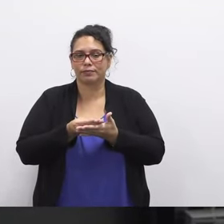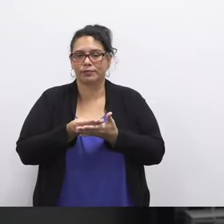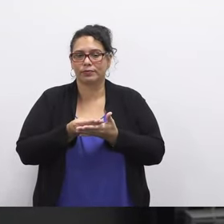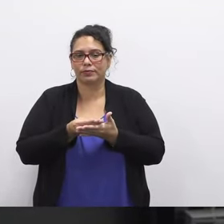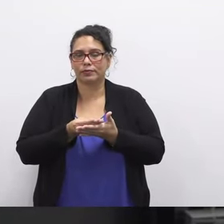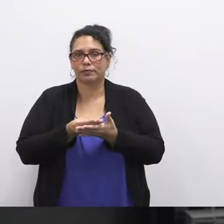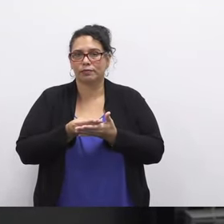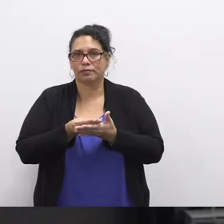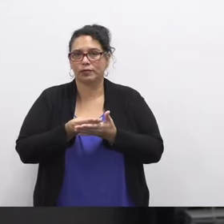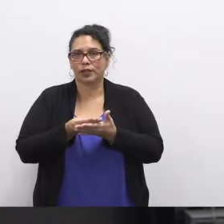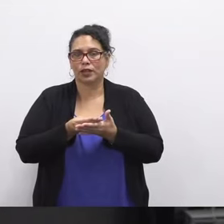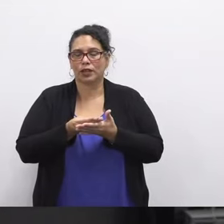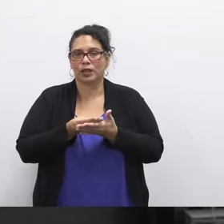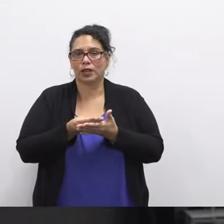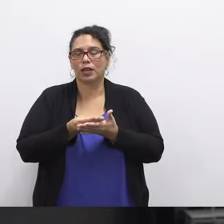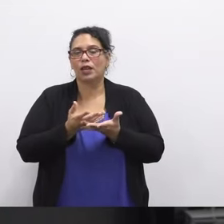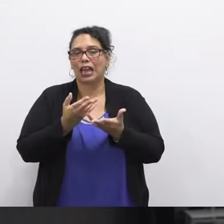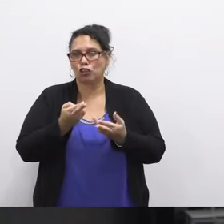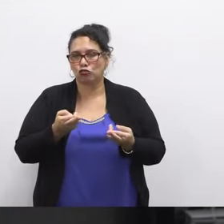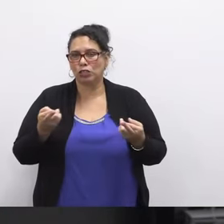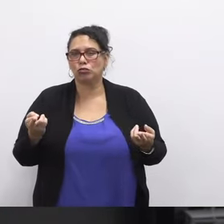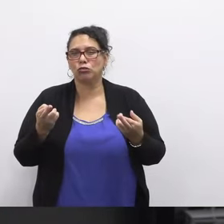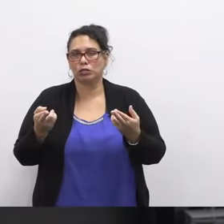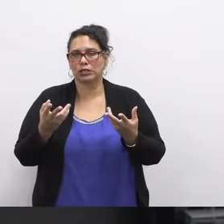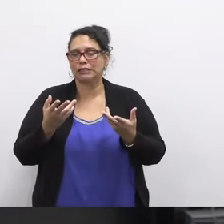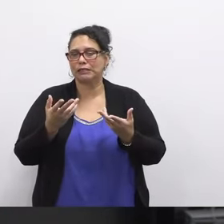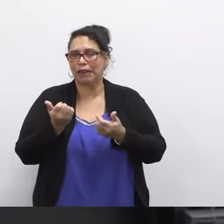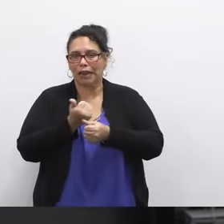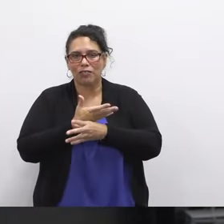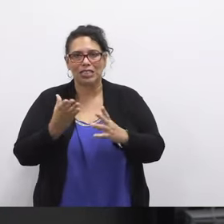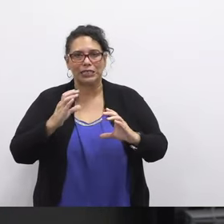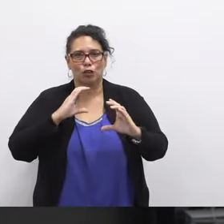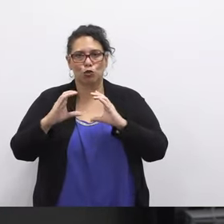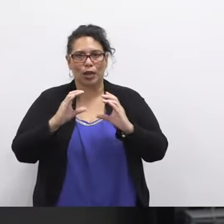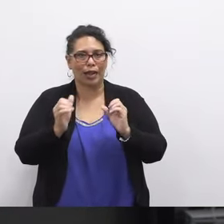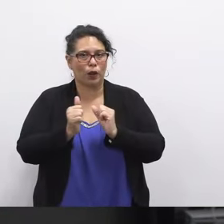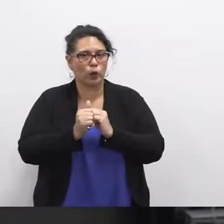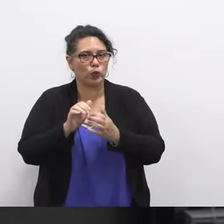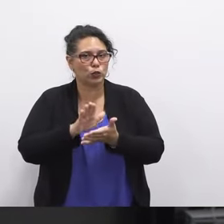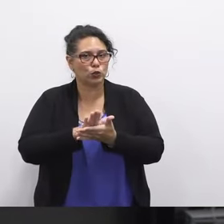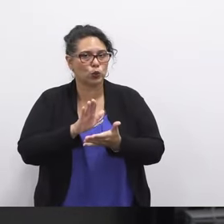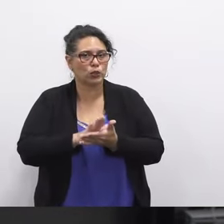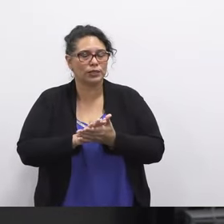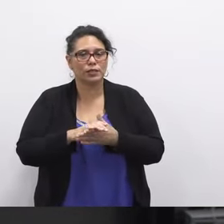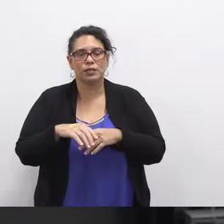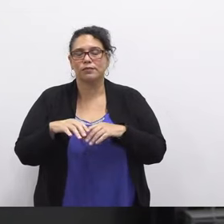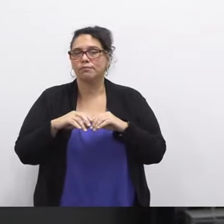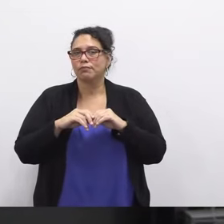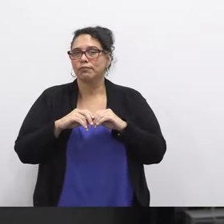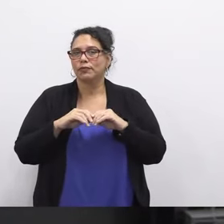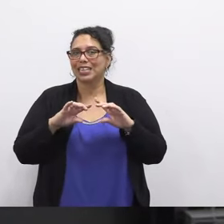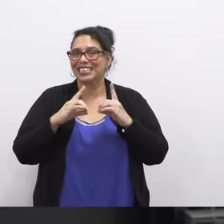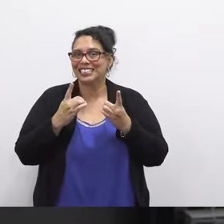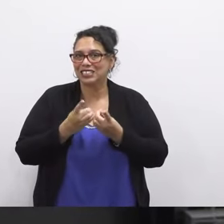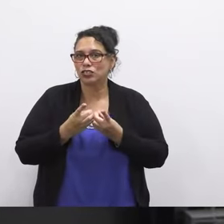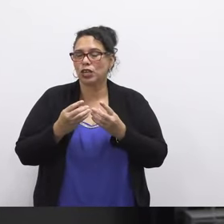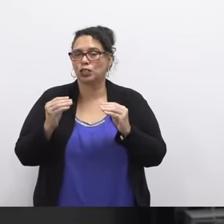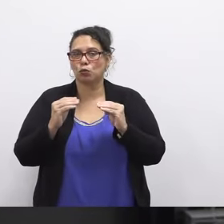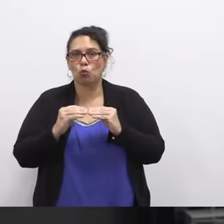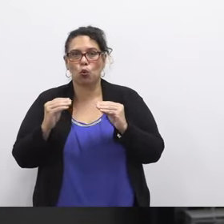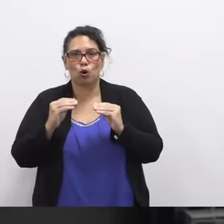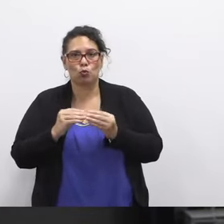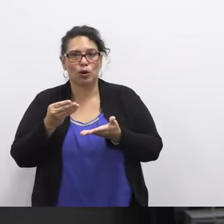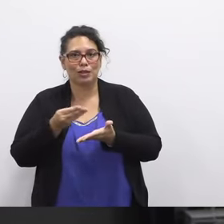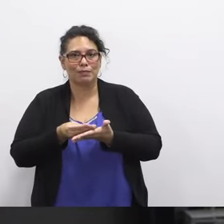that a lot of these resources are being communicated to schools. As the district leaves more and more money and programming in the hands of